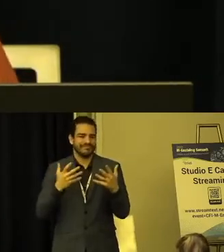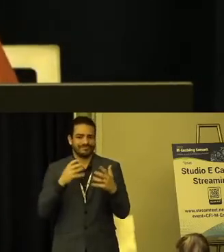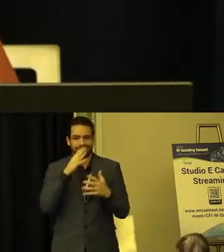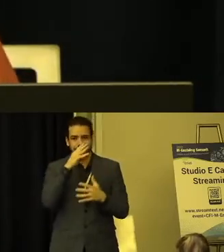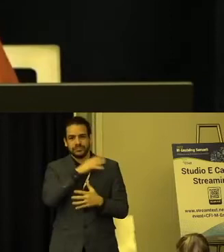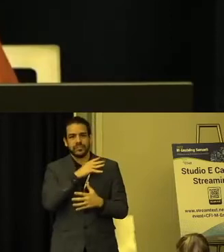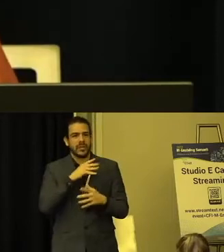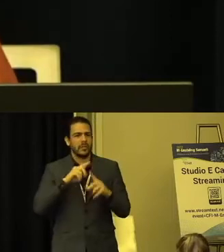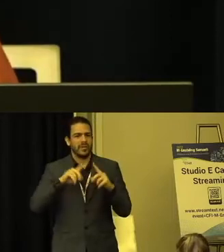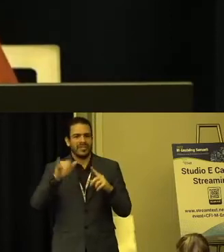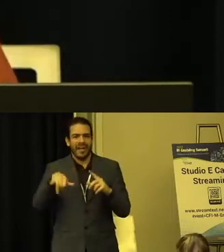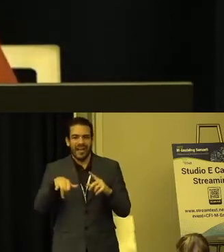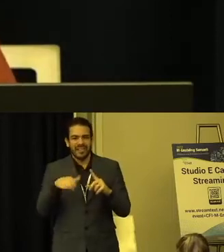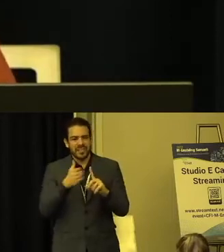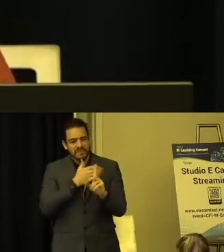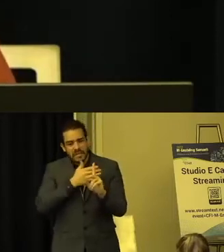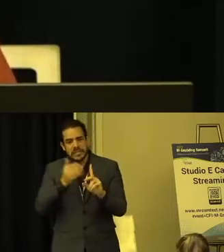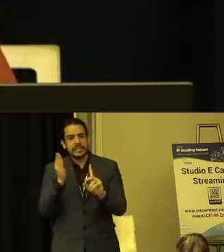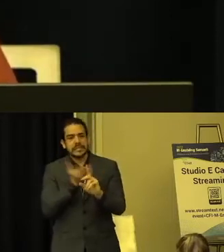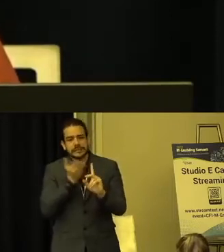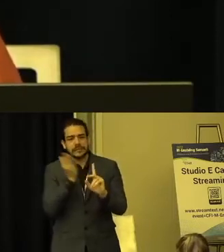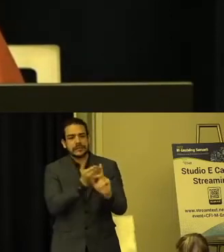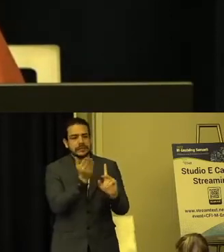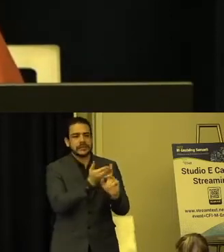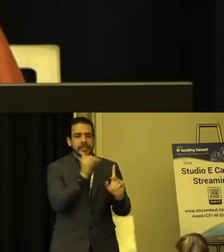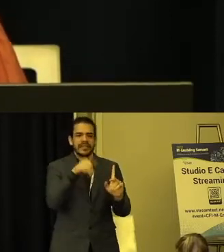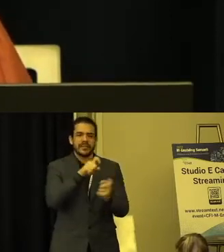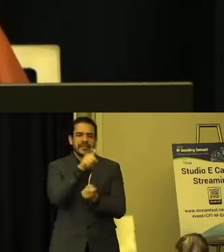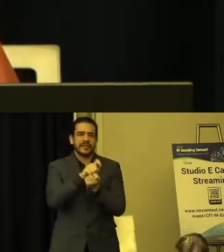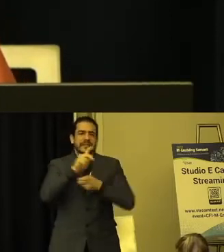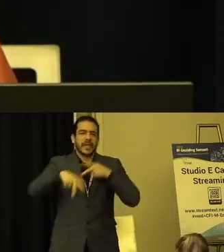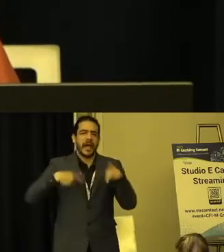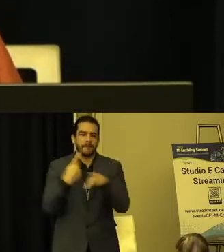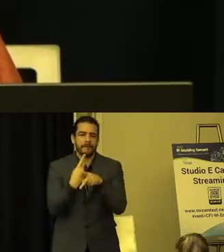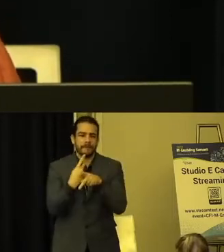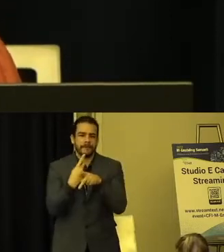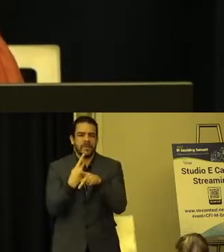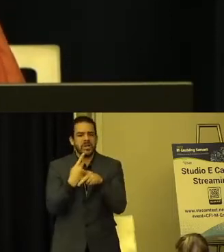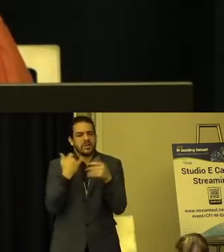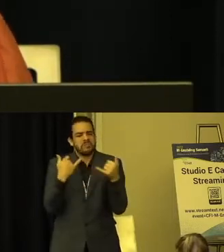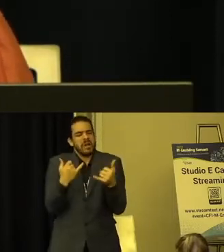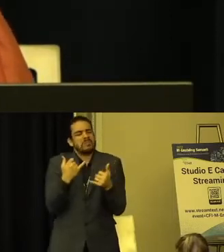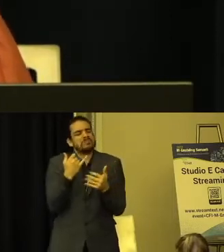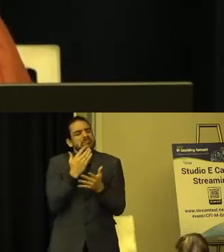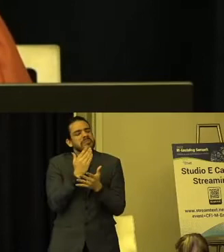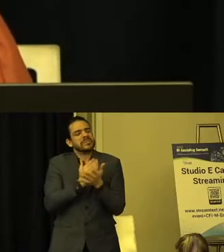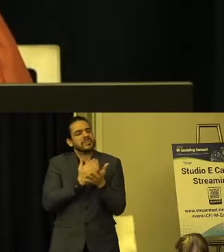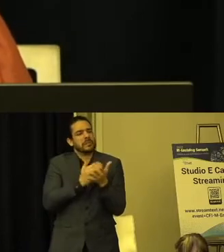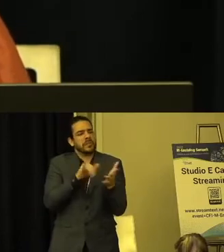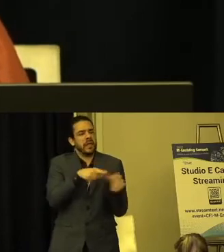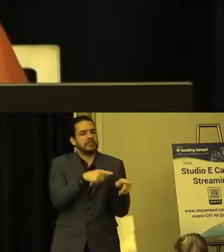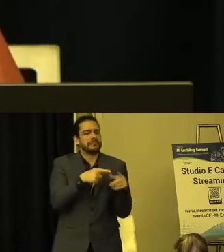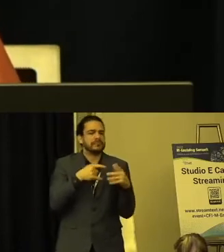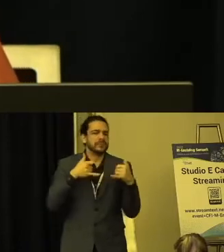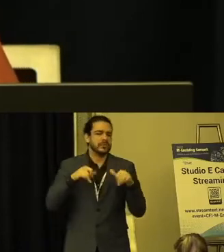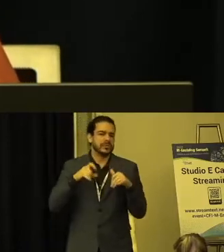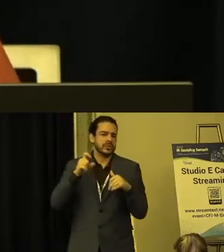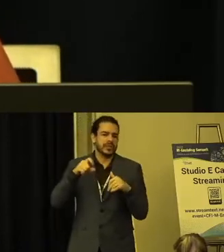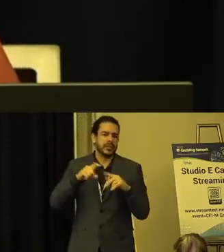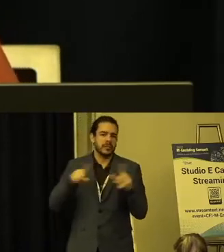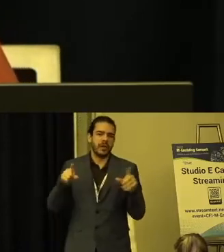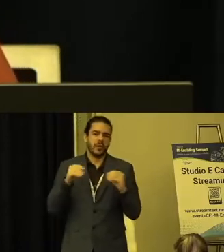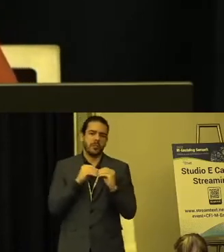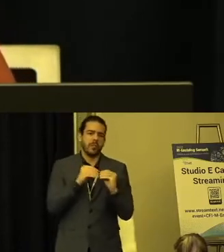that convincing energy. And now there's still some of that needed, but a lot more of it is helping